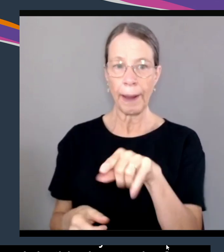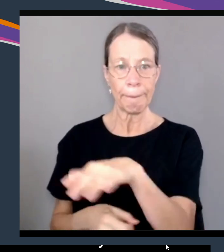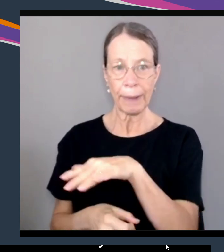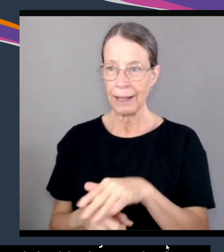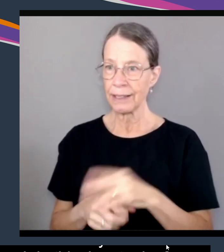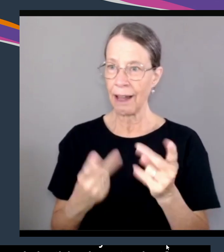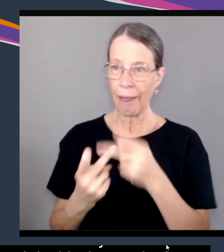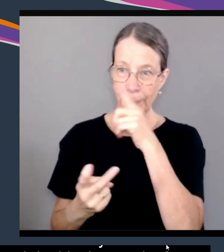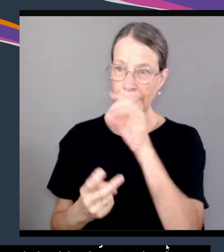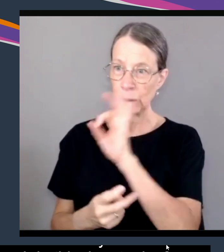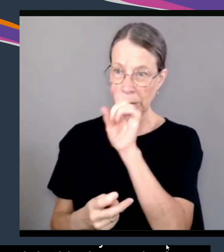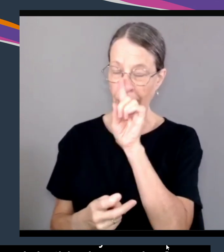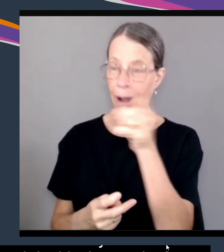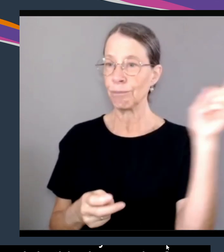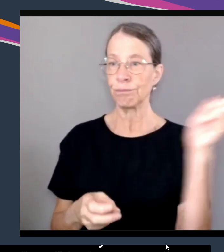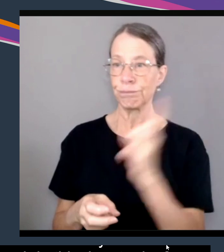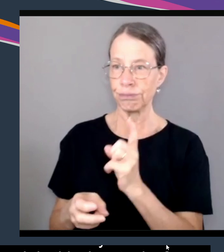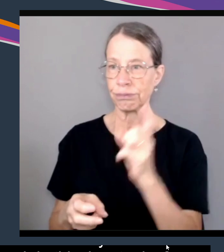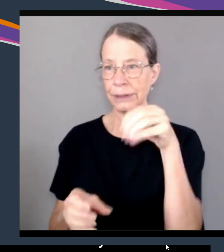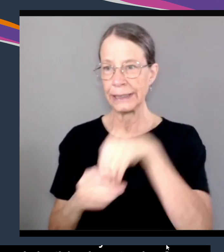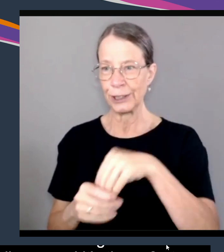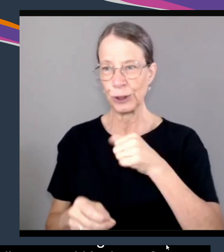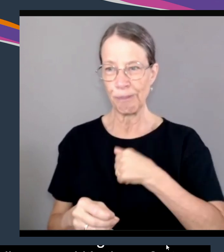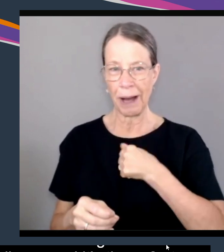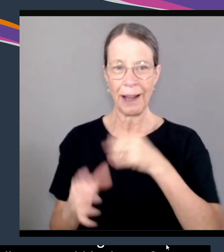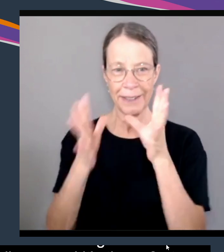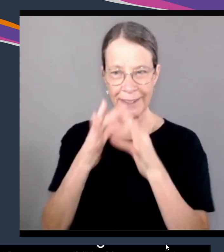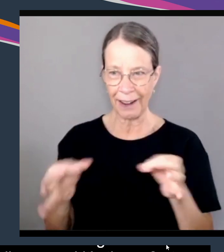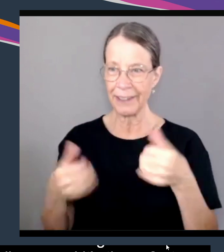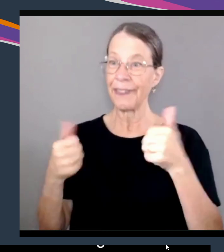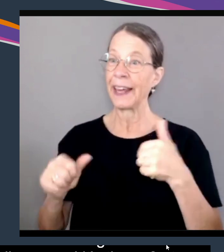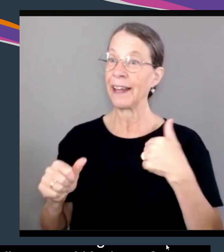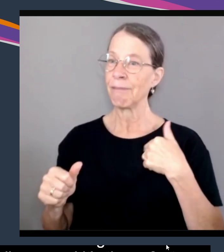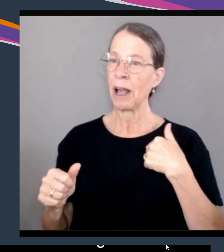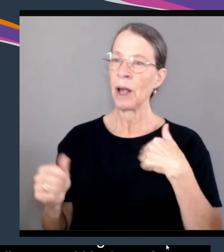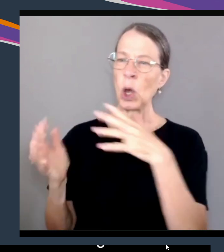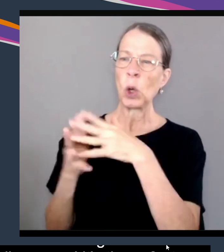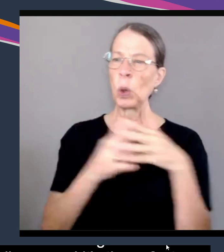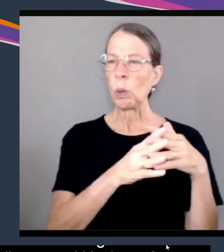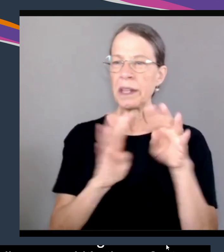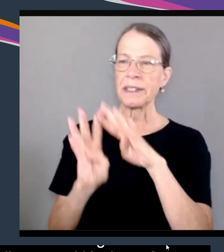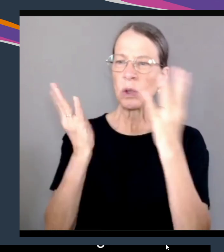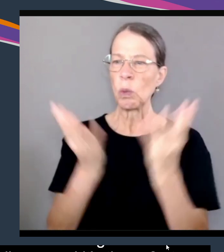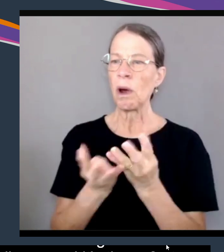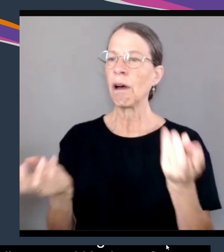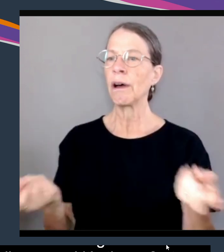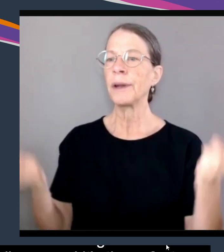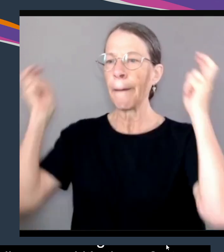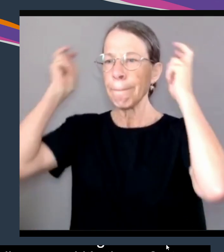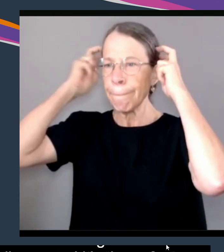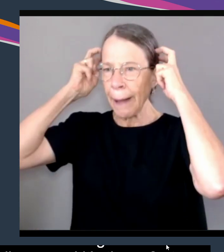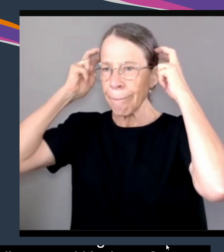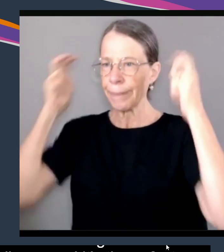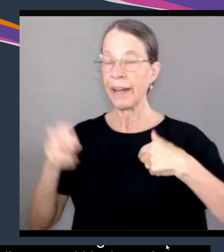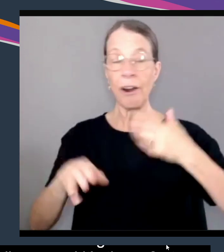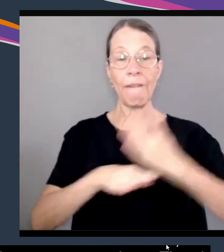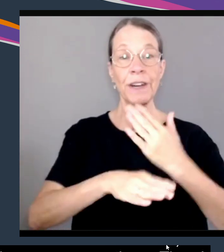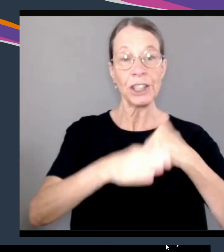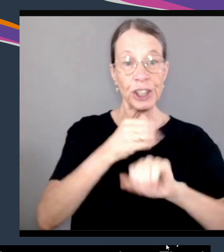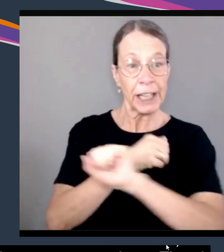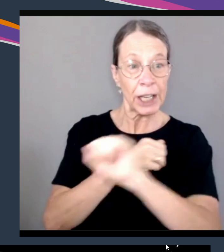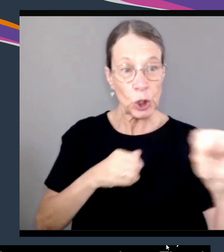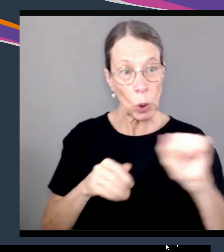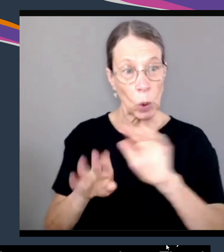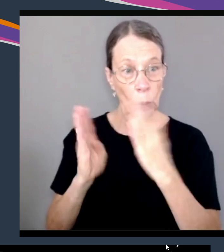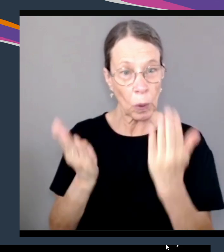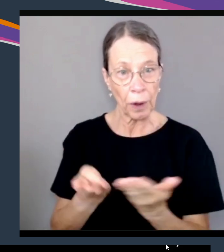then I can come back in your Western world and do this and function in your world. Now, this is our philosophy. This is our